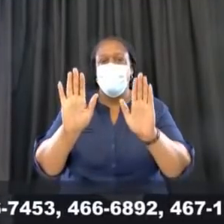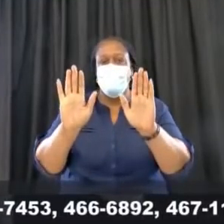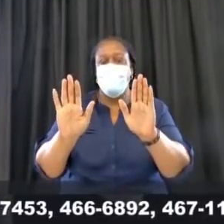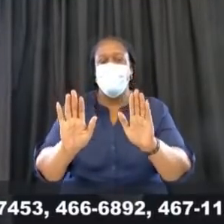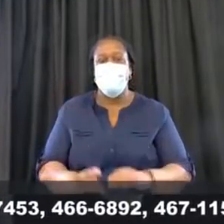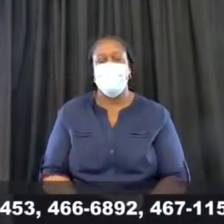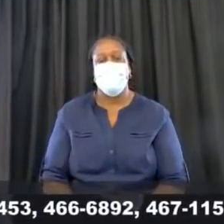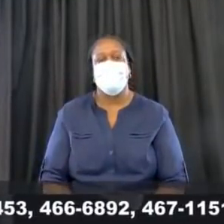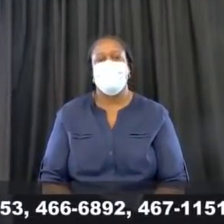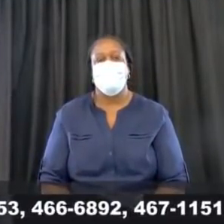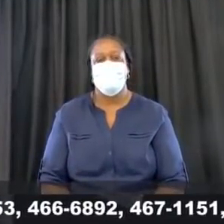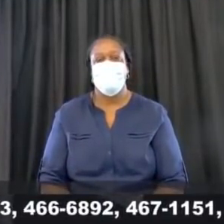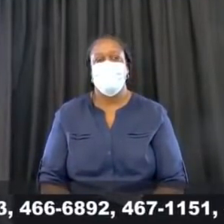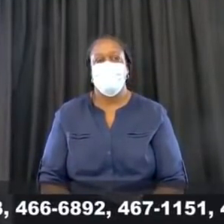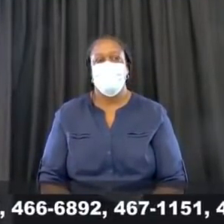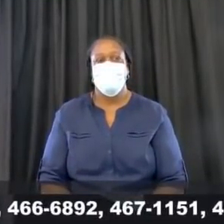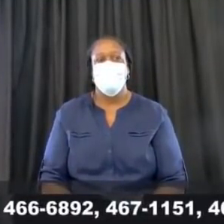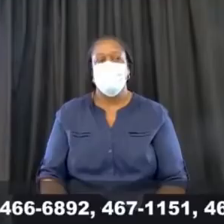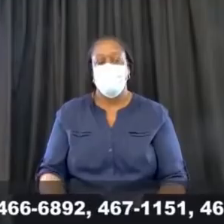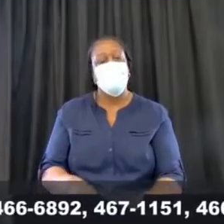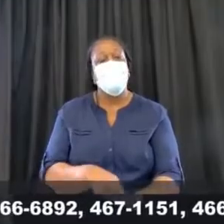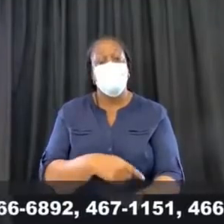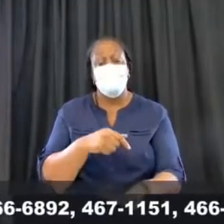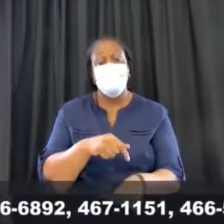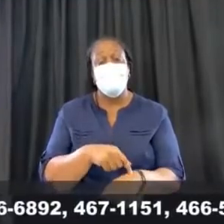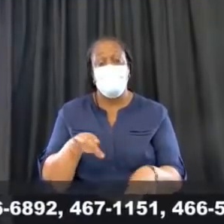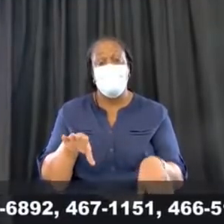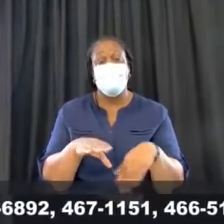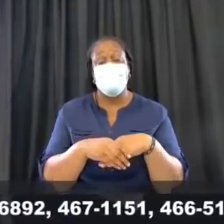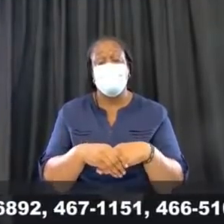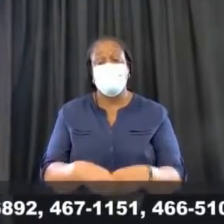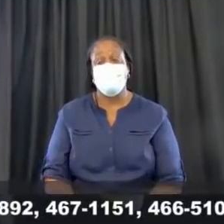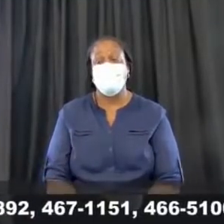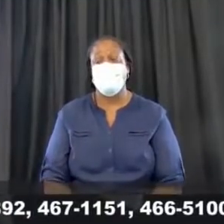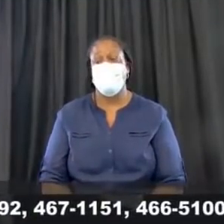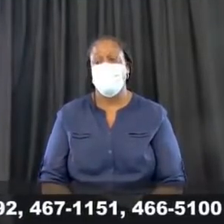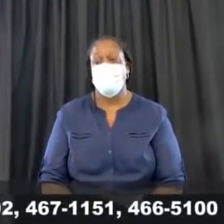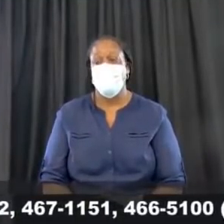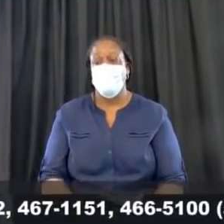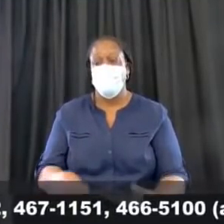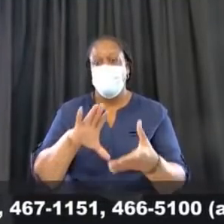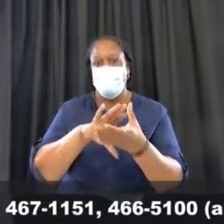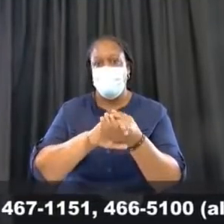next. So thank you very much, Mr. Williams, and all the best.